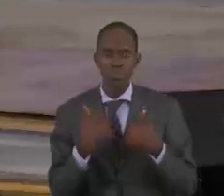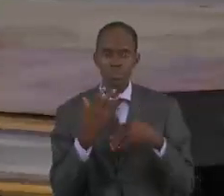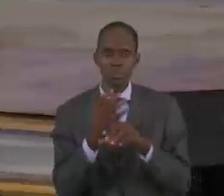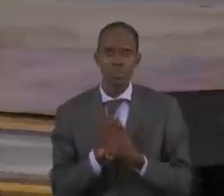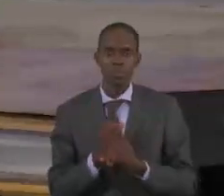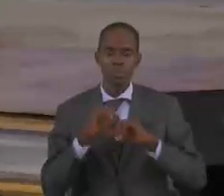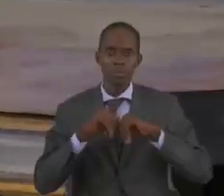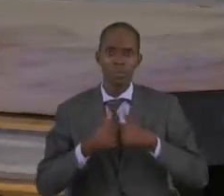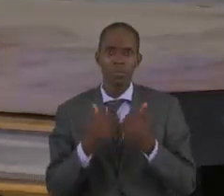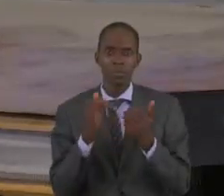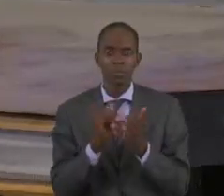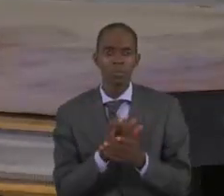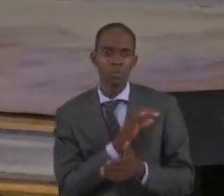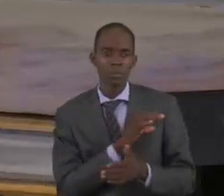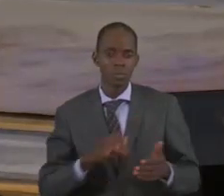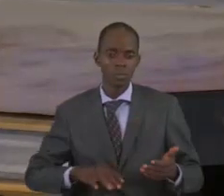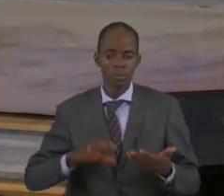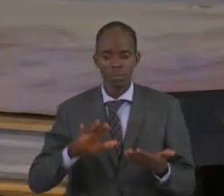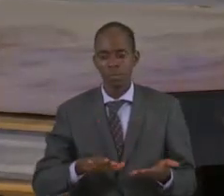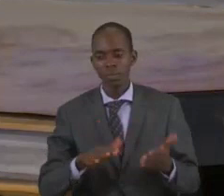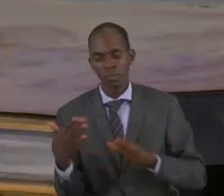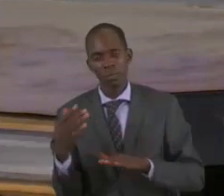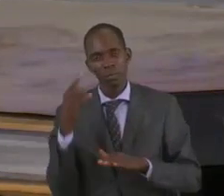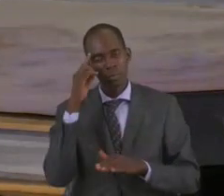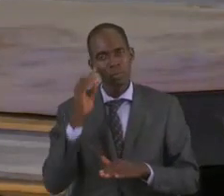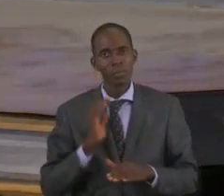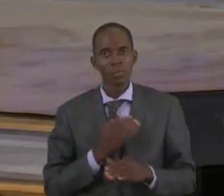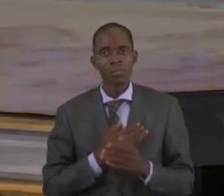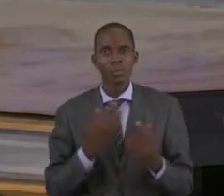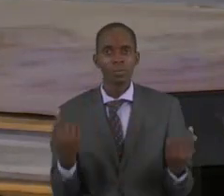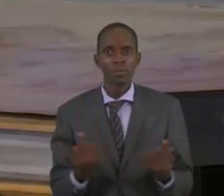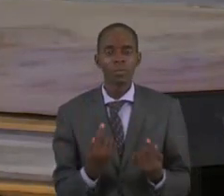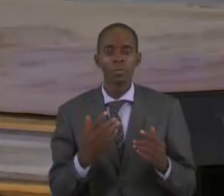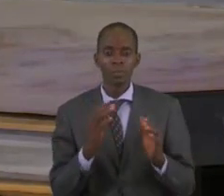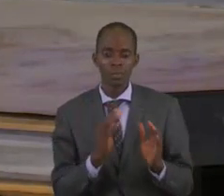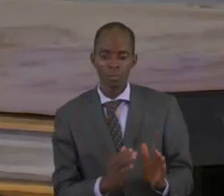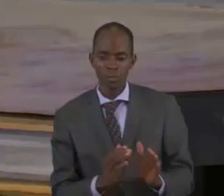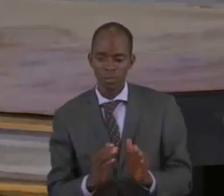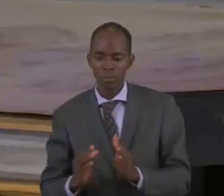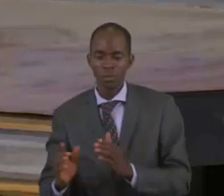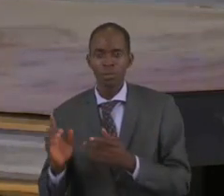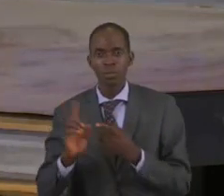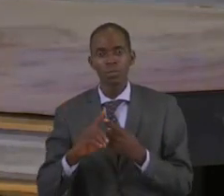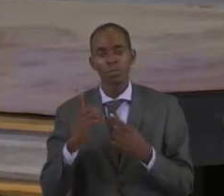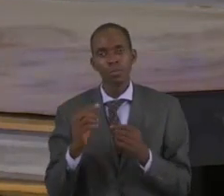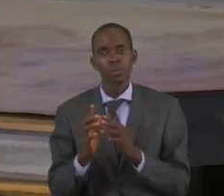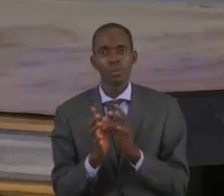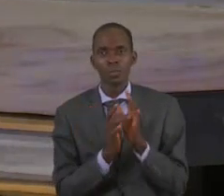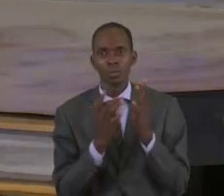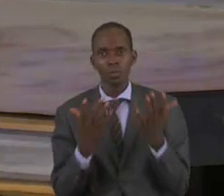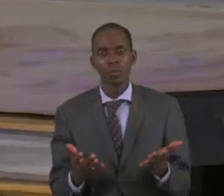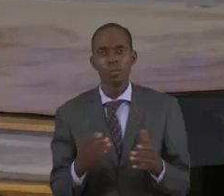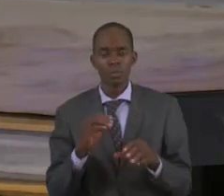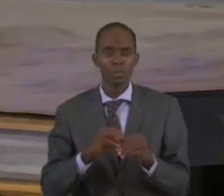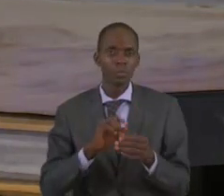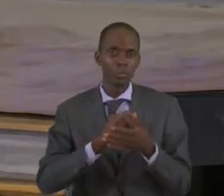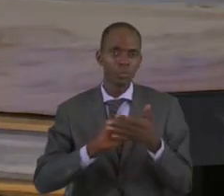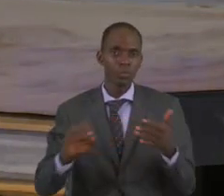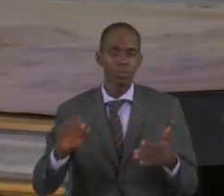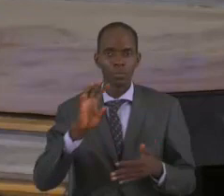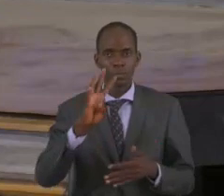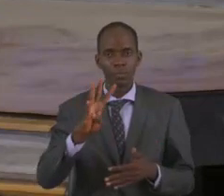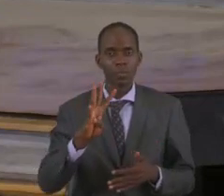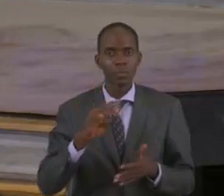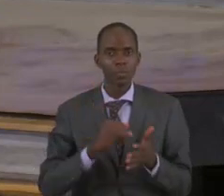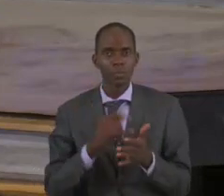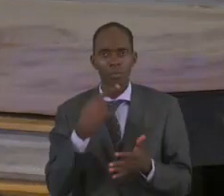that Christ died for our sins according to the scriptures. And then in verse 4, it